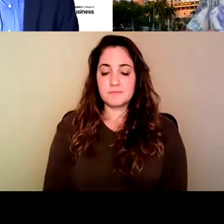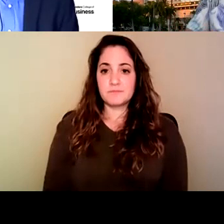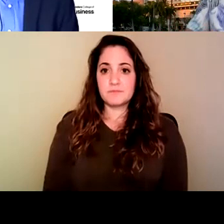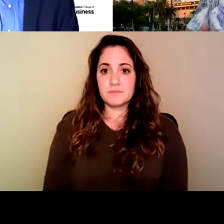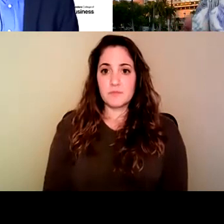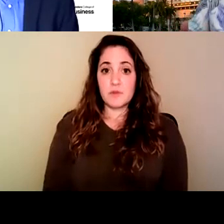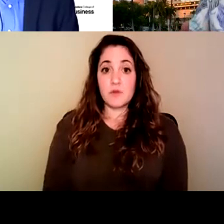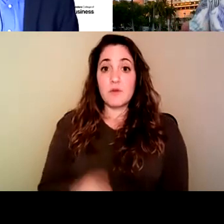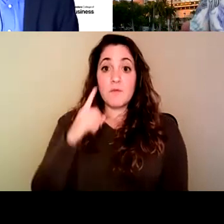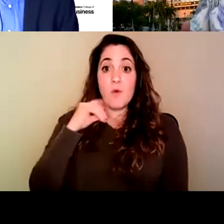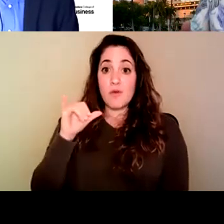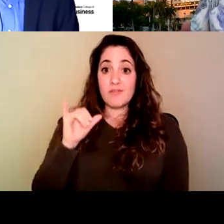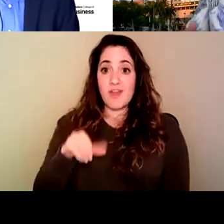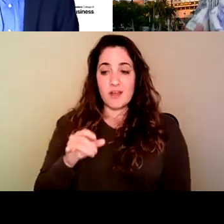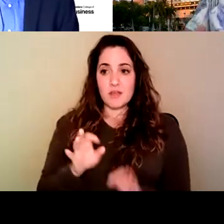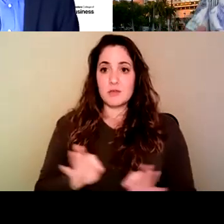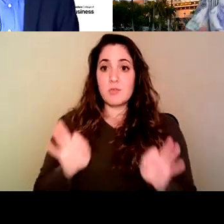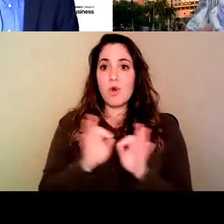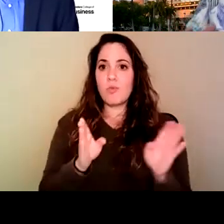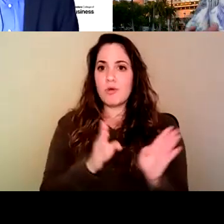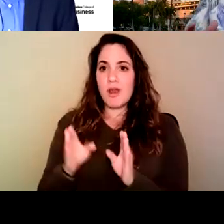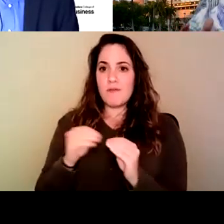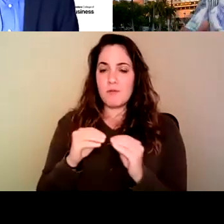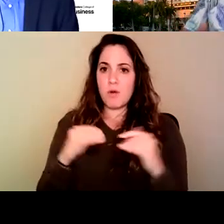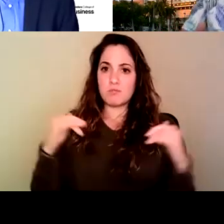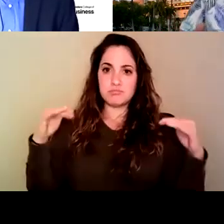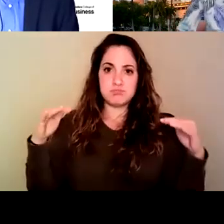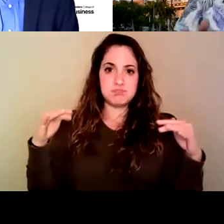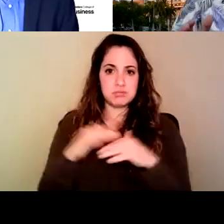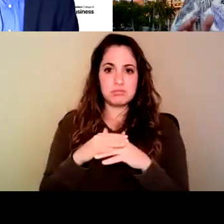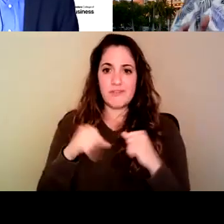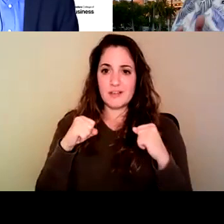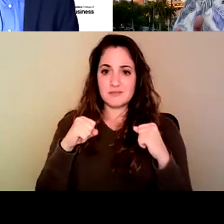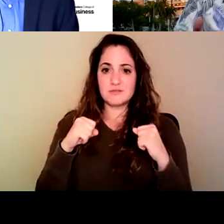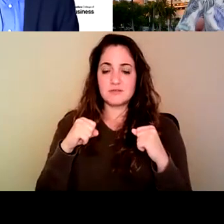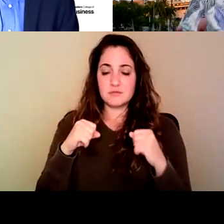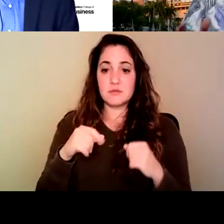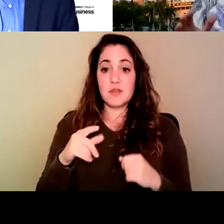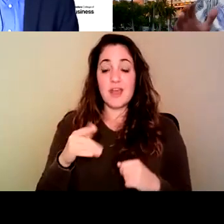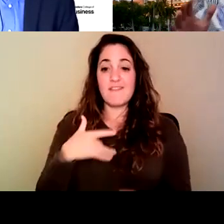make sure that we're prepared for them. And I think this concept of